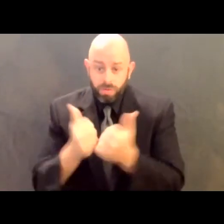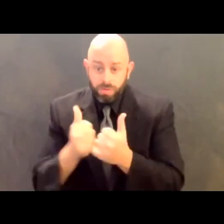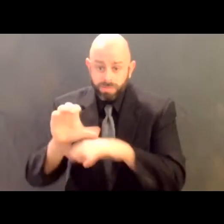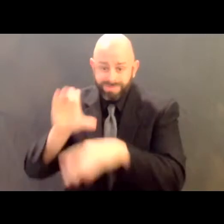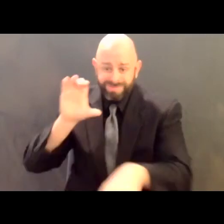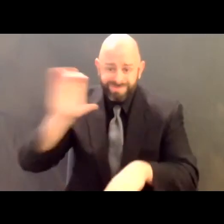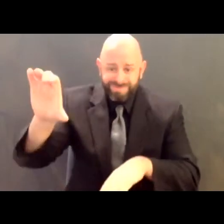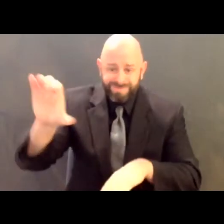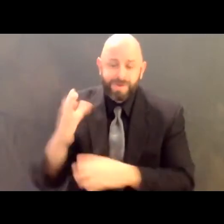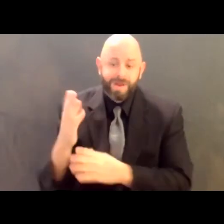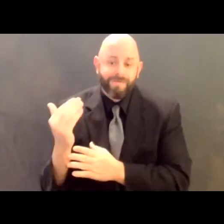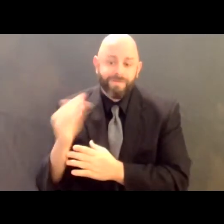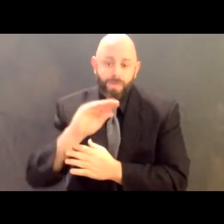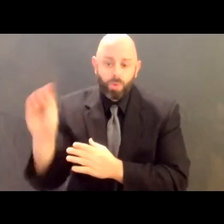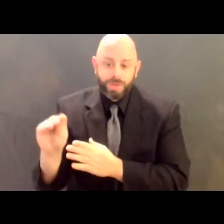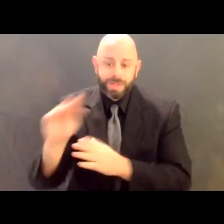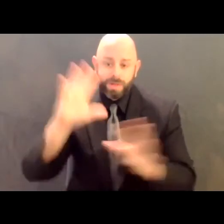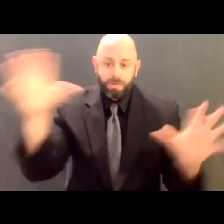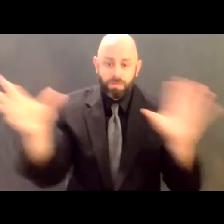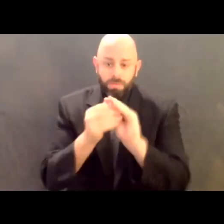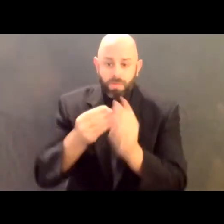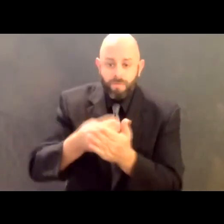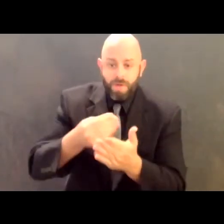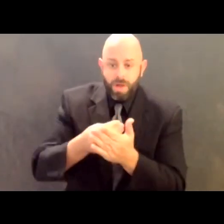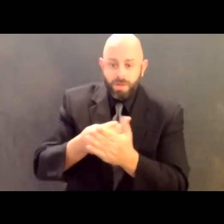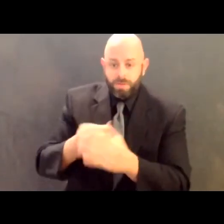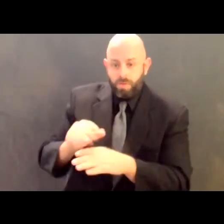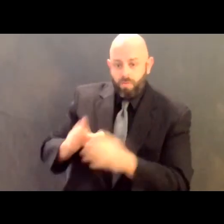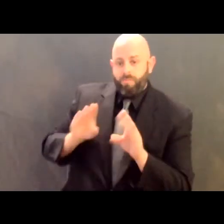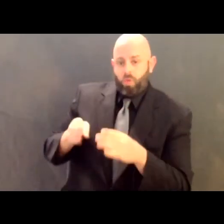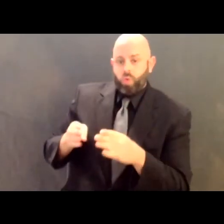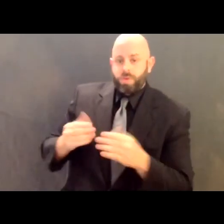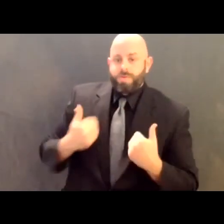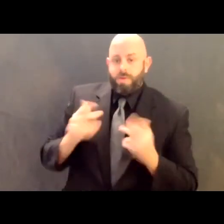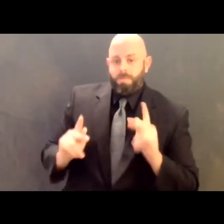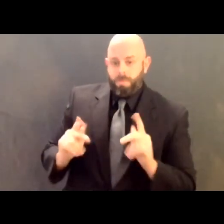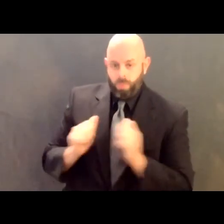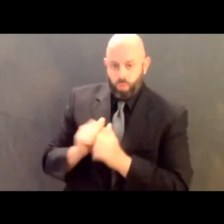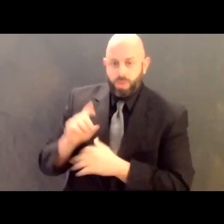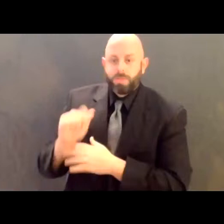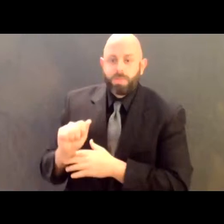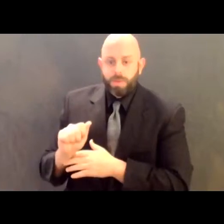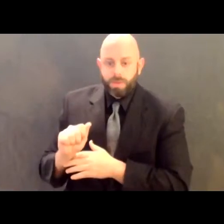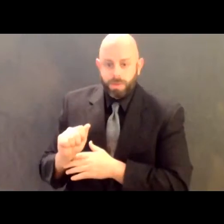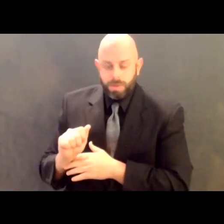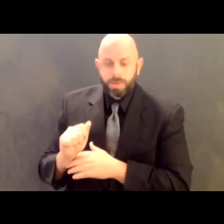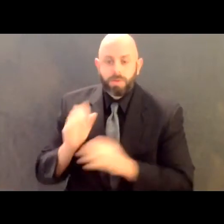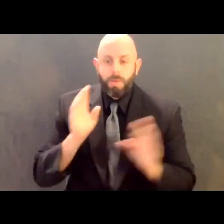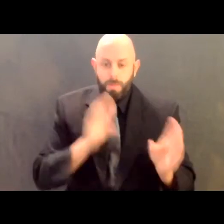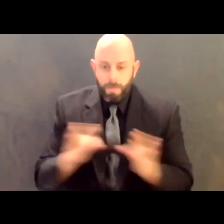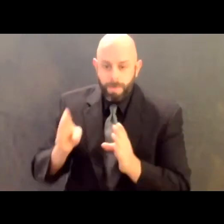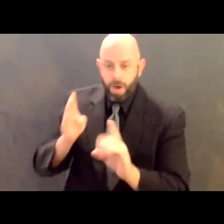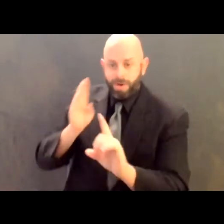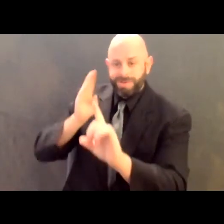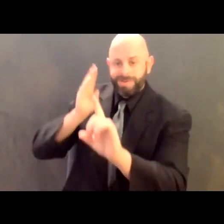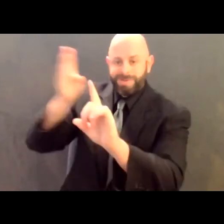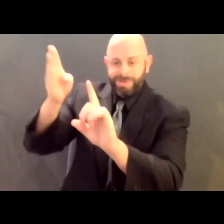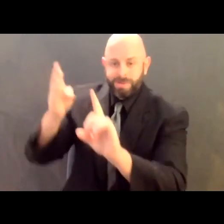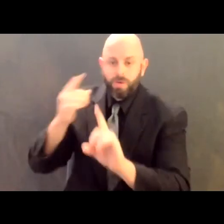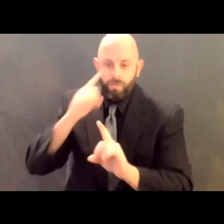15% of their funds to support young people with disabilities to prepare for competitive integrated